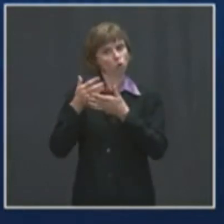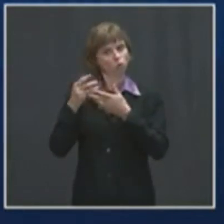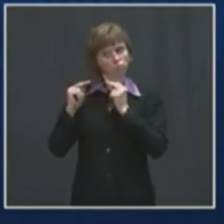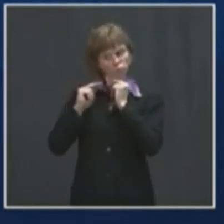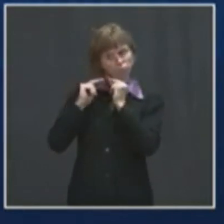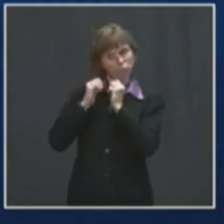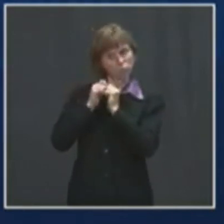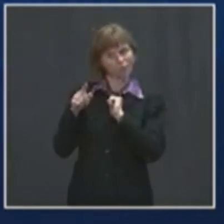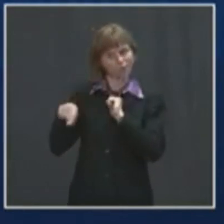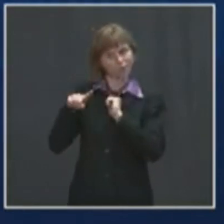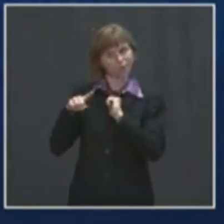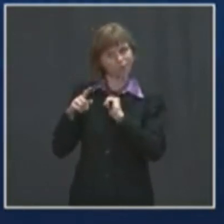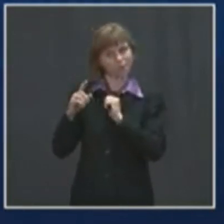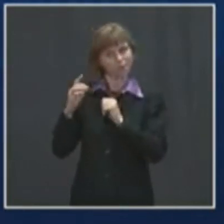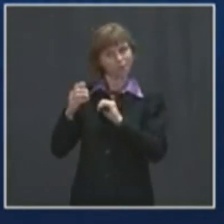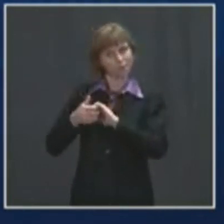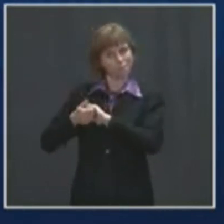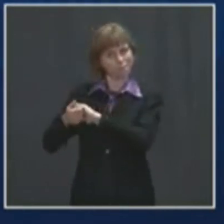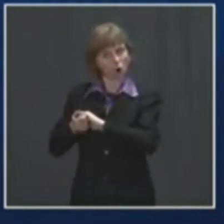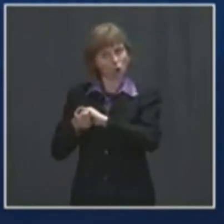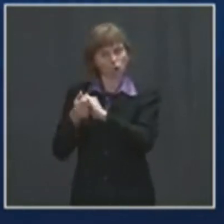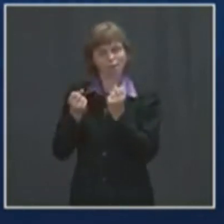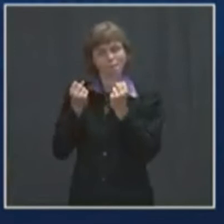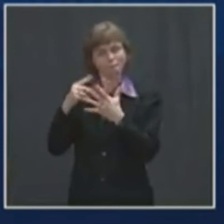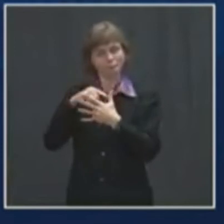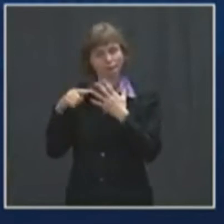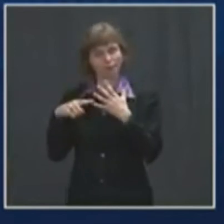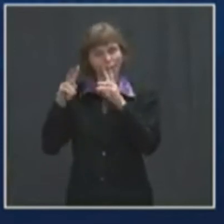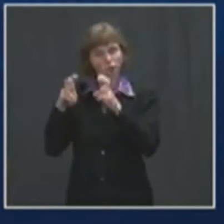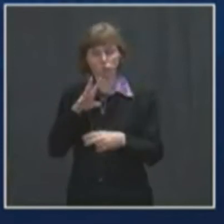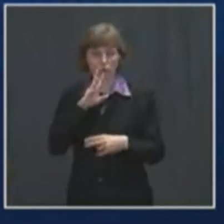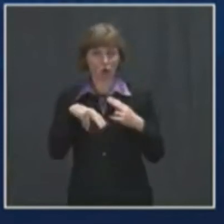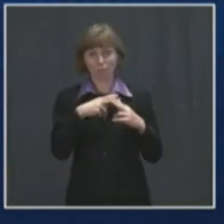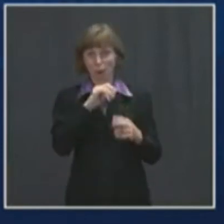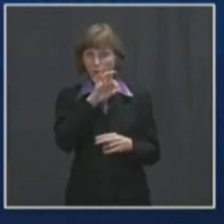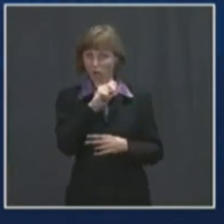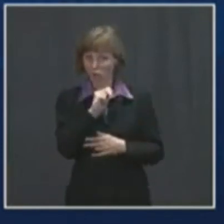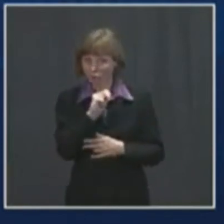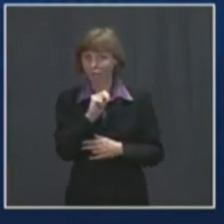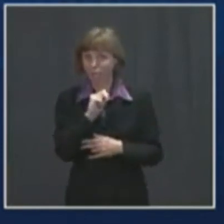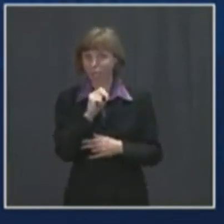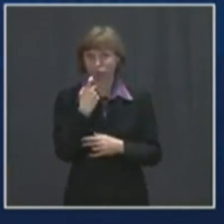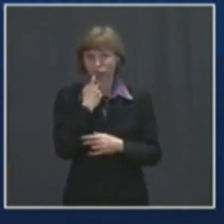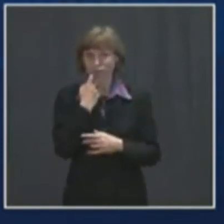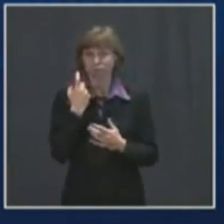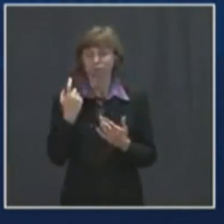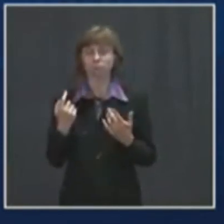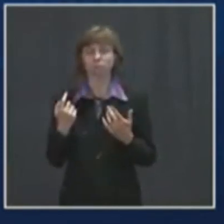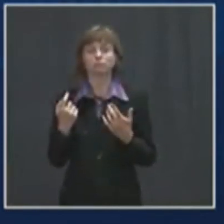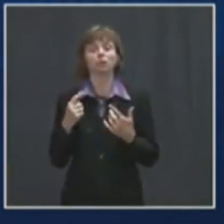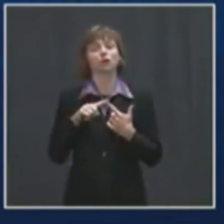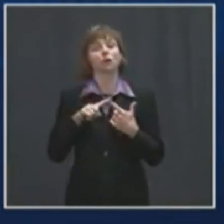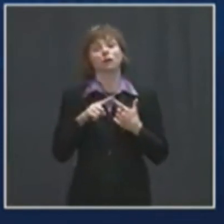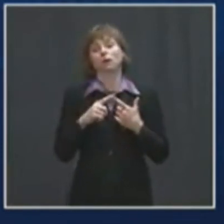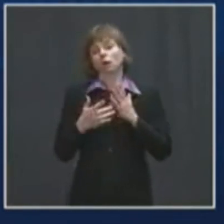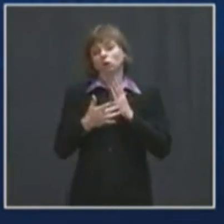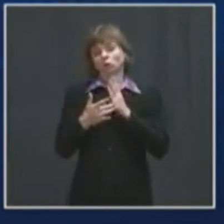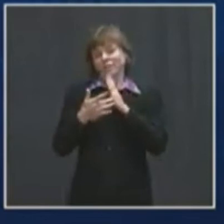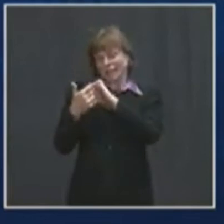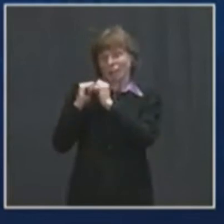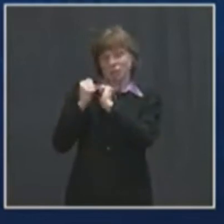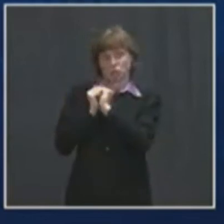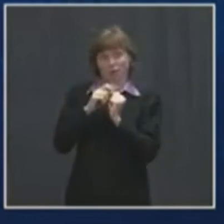with our U.S. allies on a range of issues. We talked about Iran a little bit earlier in the briefing. Of course, strategic competition with China is